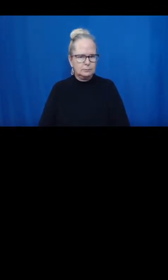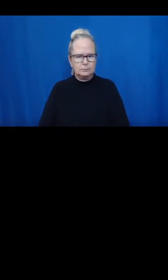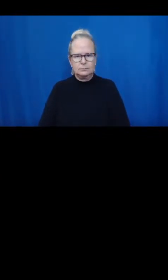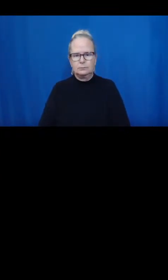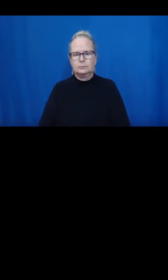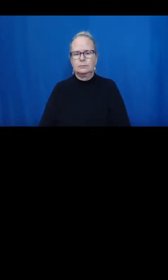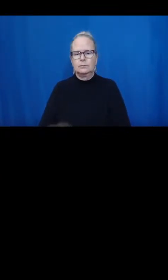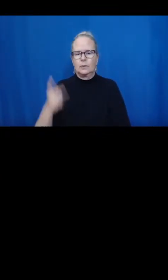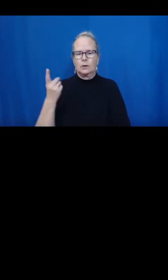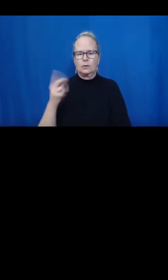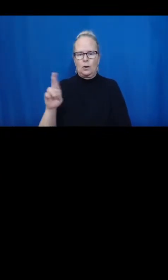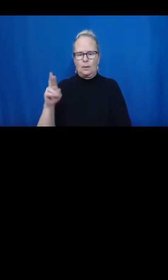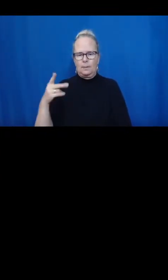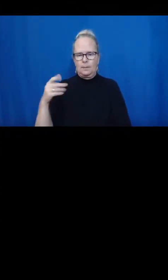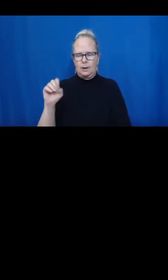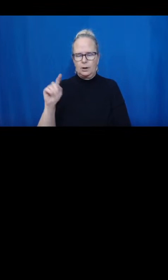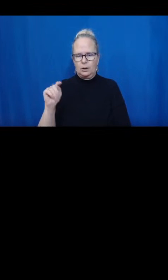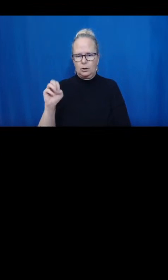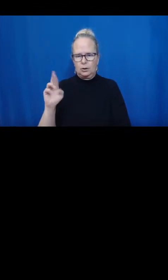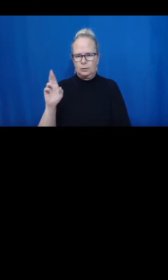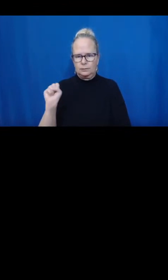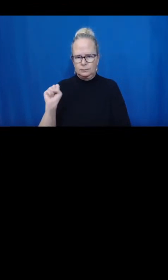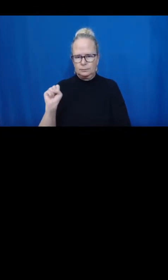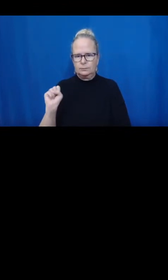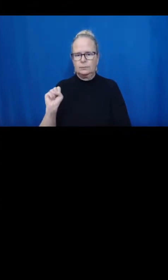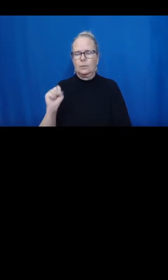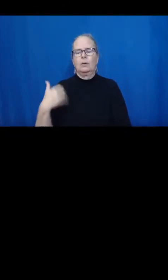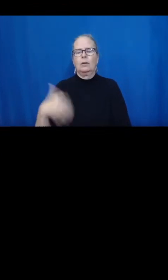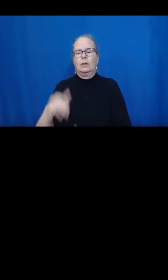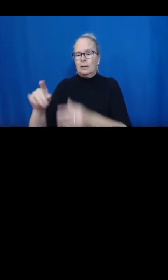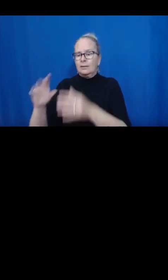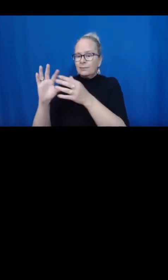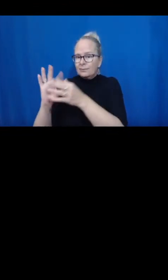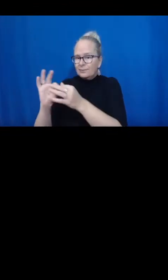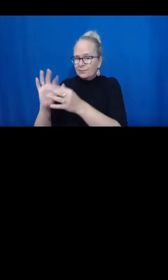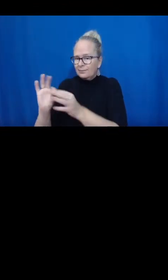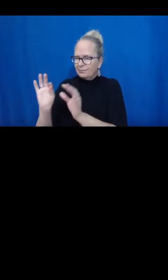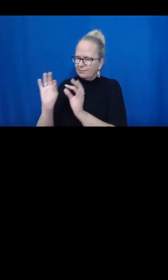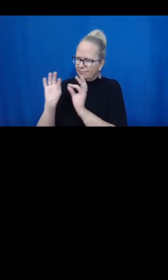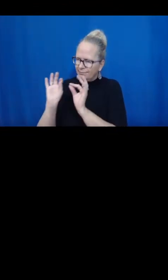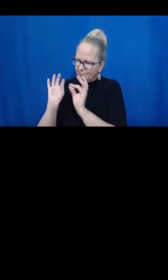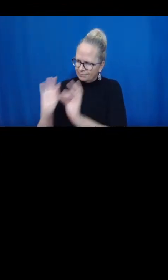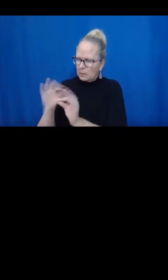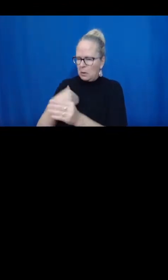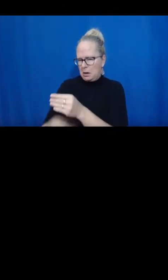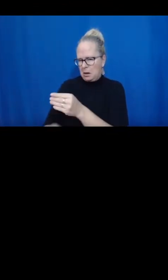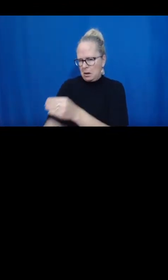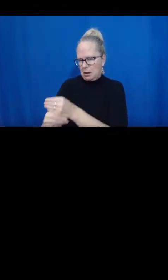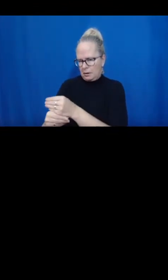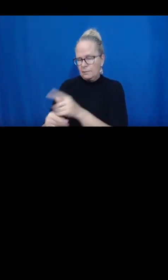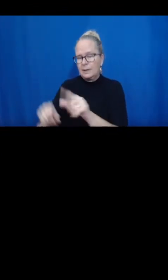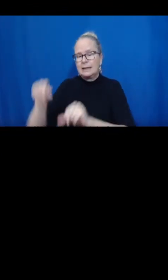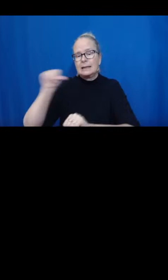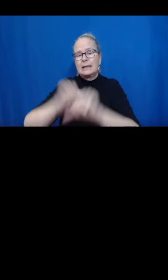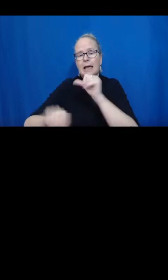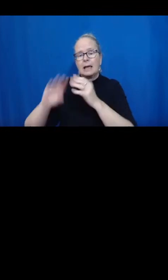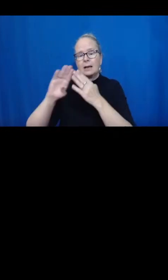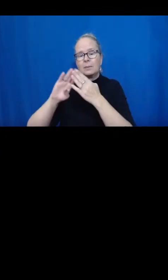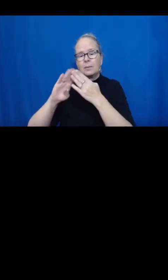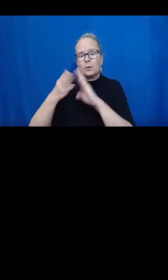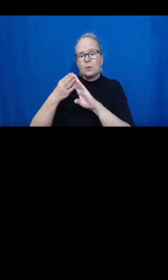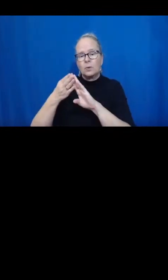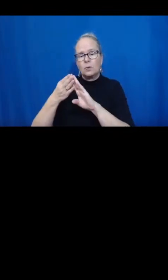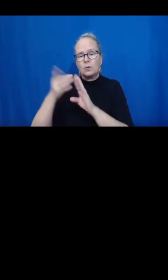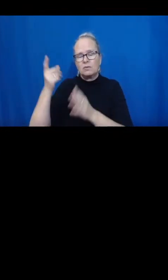to the occasion in a remarkable way. But secondly, that we are learning about this in real